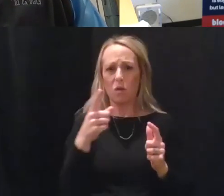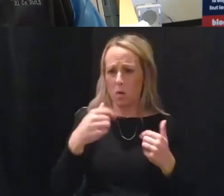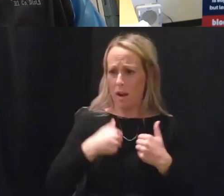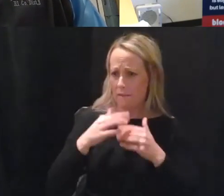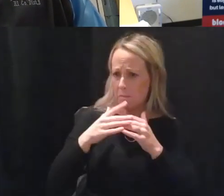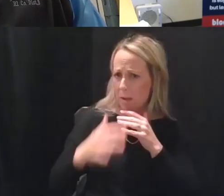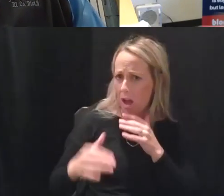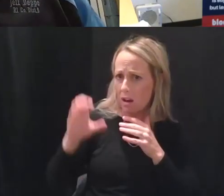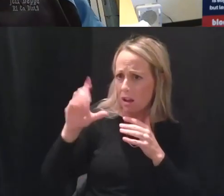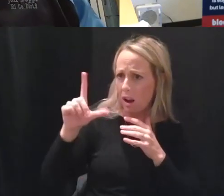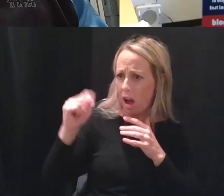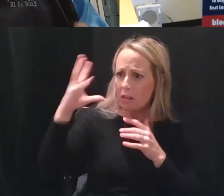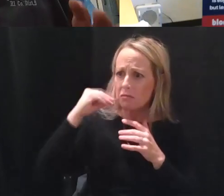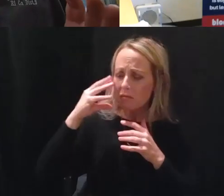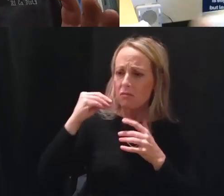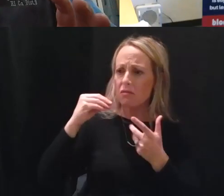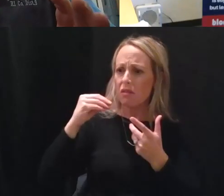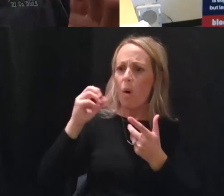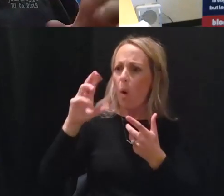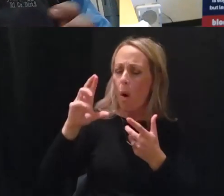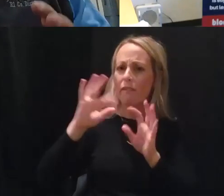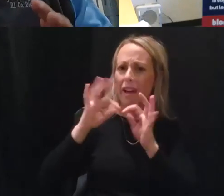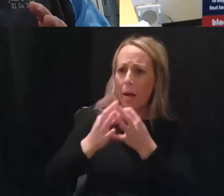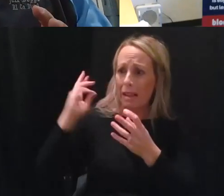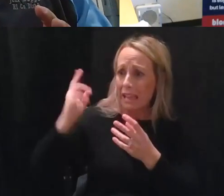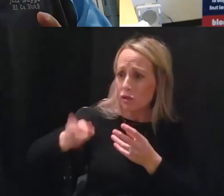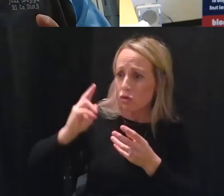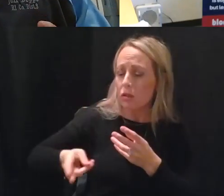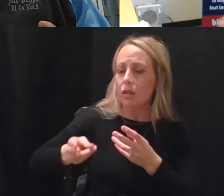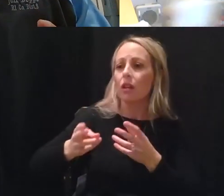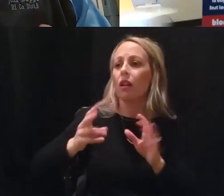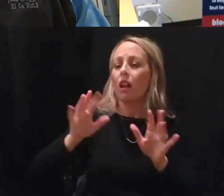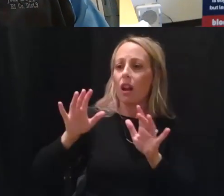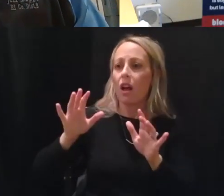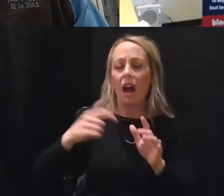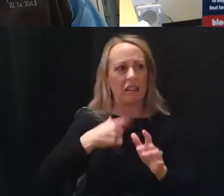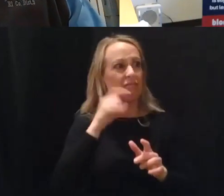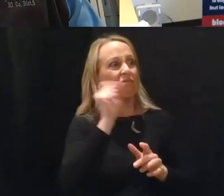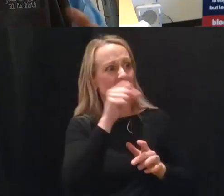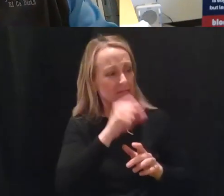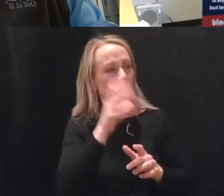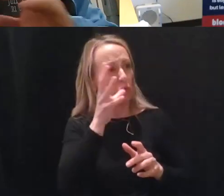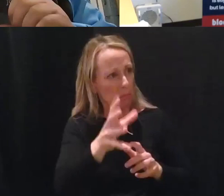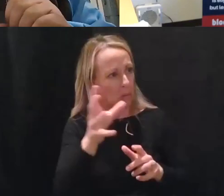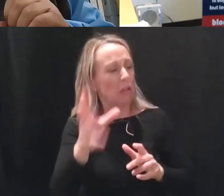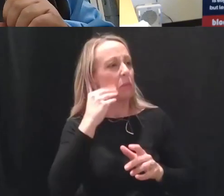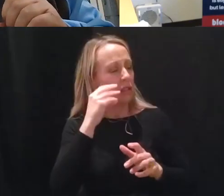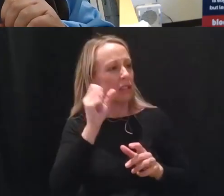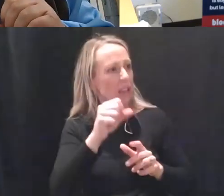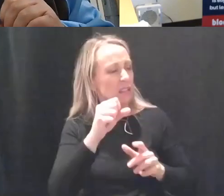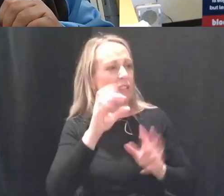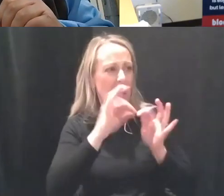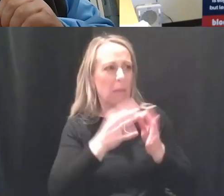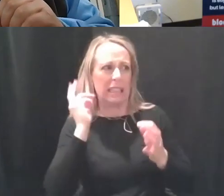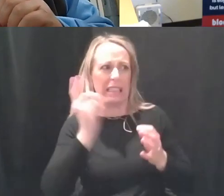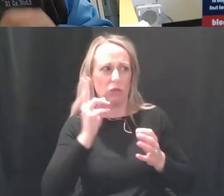me in a machine that spins in circles and looks at your lungs for blood clots. And then and they said that that was